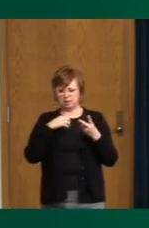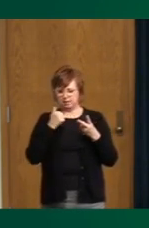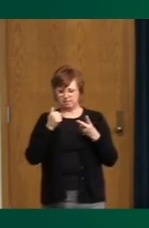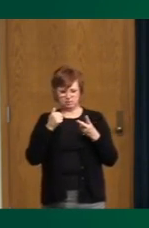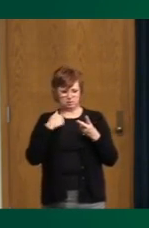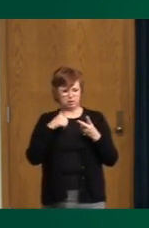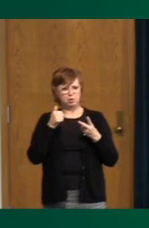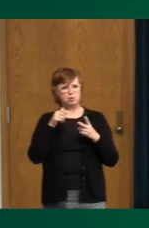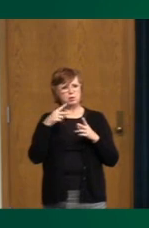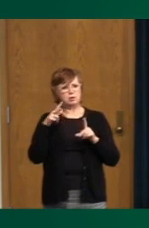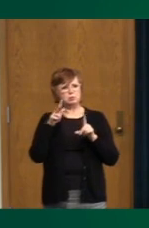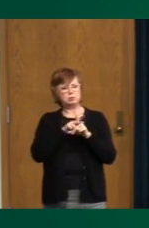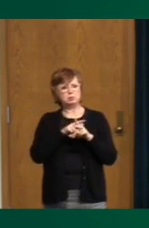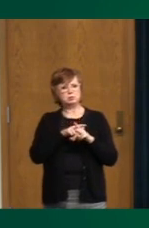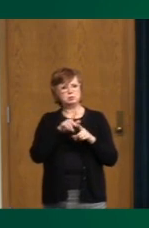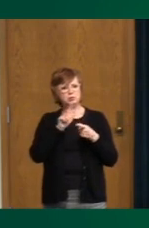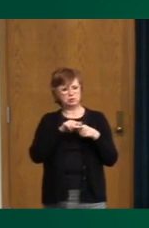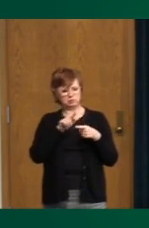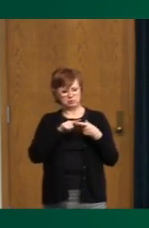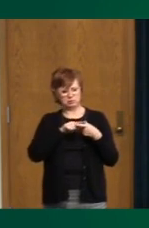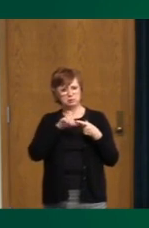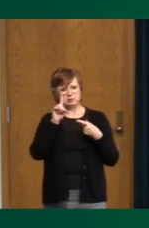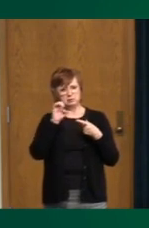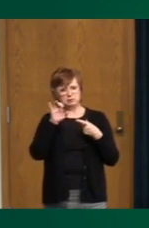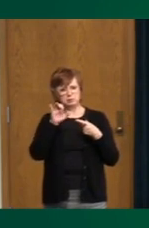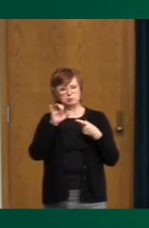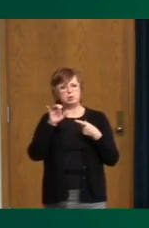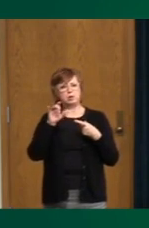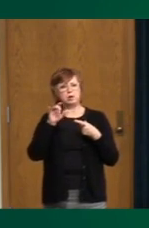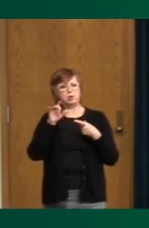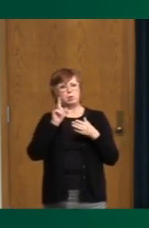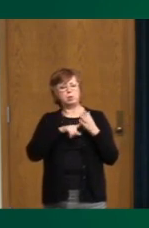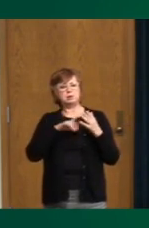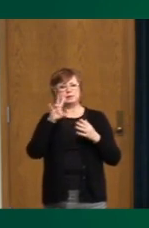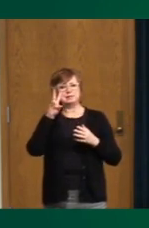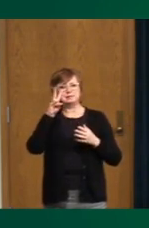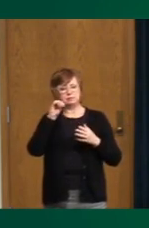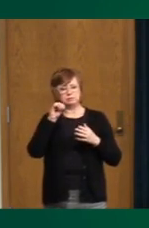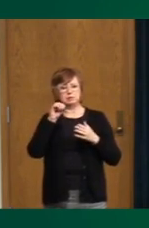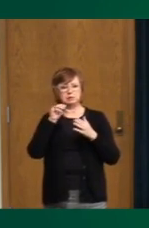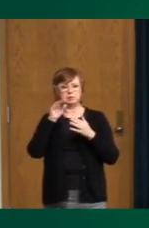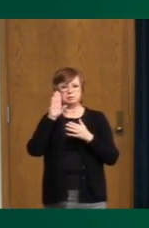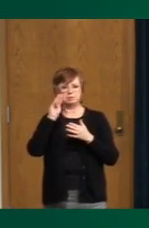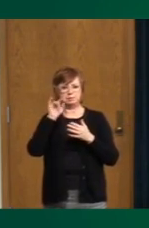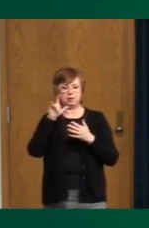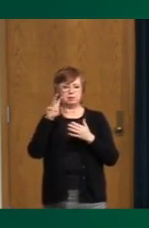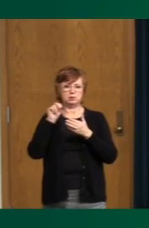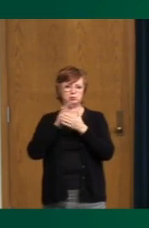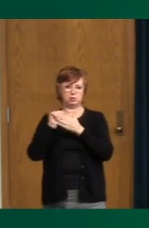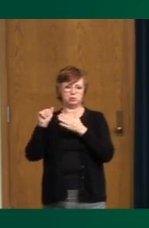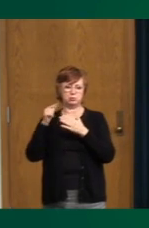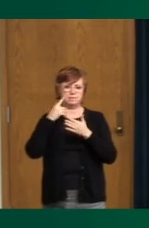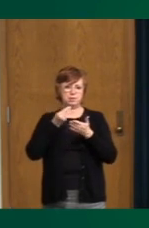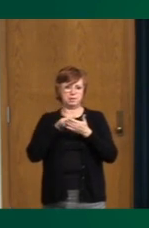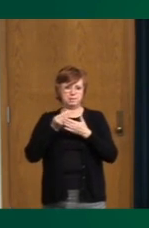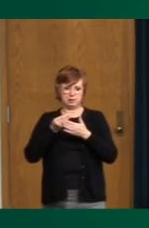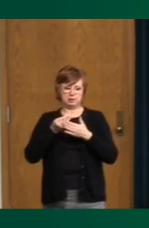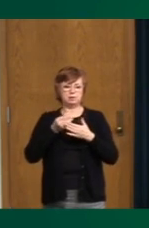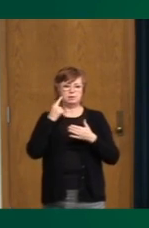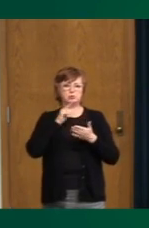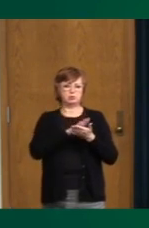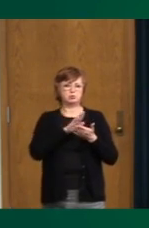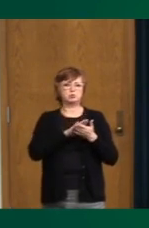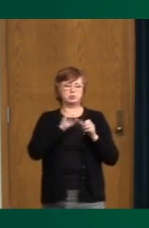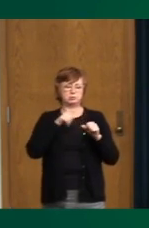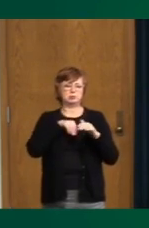early December, and there's just over $70 million remaining in that fund for our school divisions to